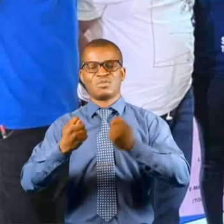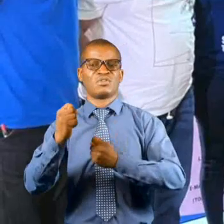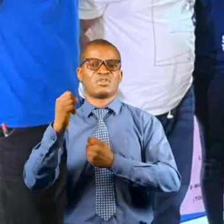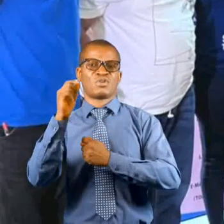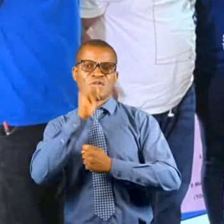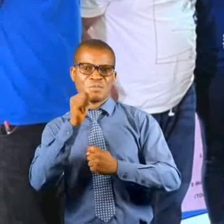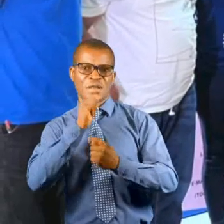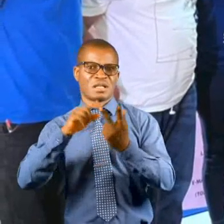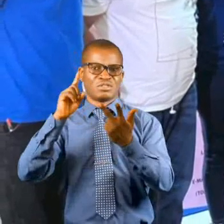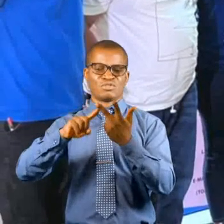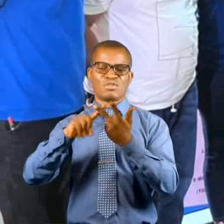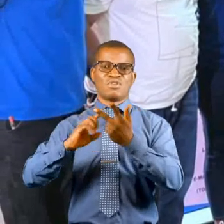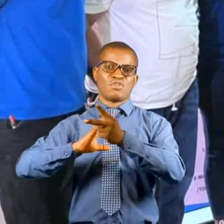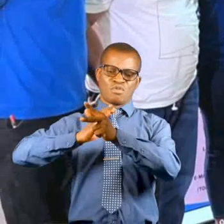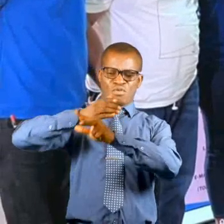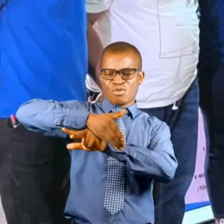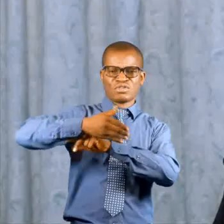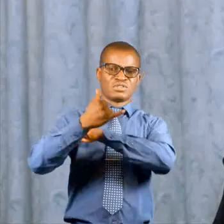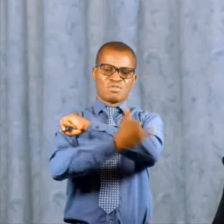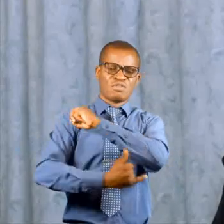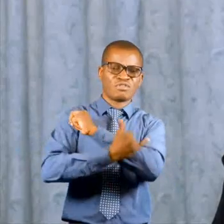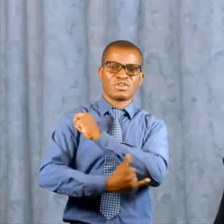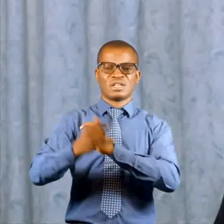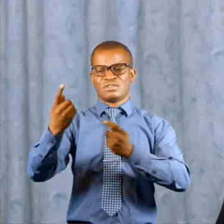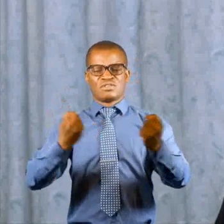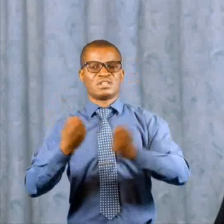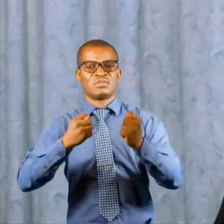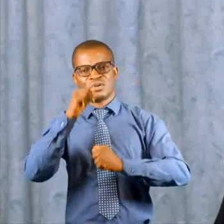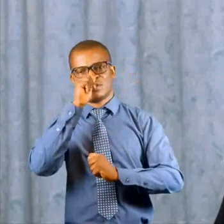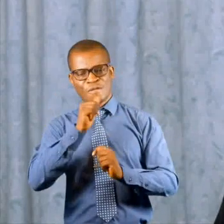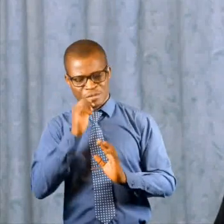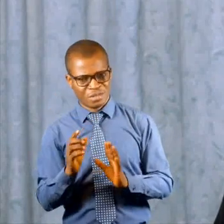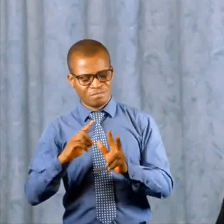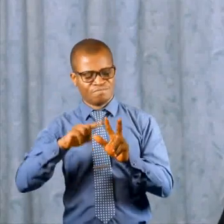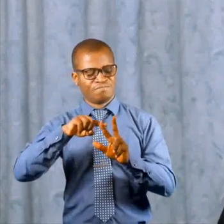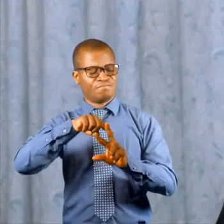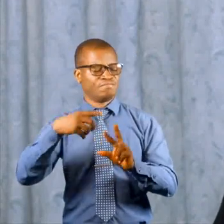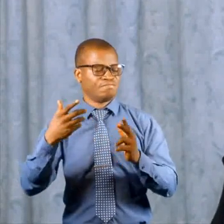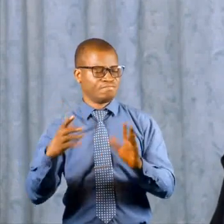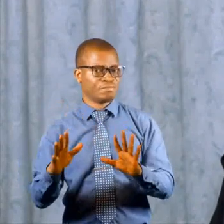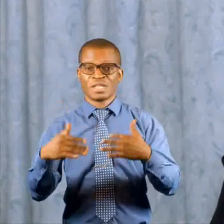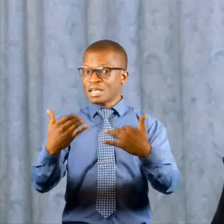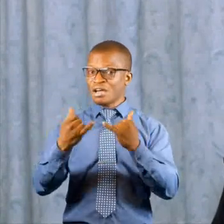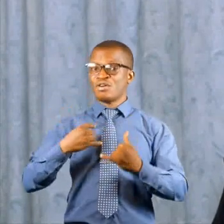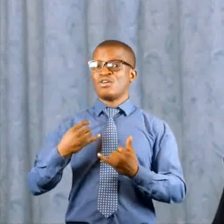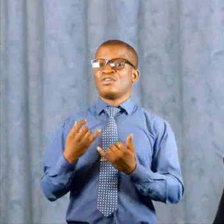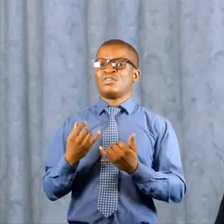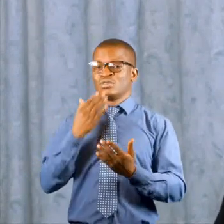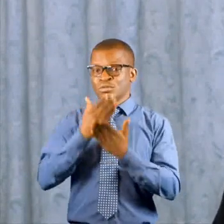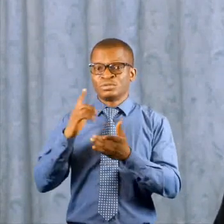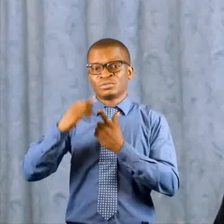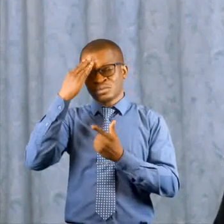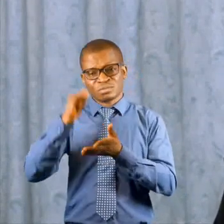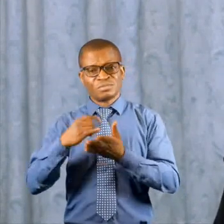the Cross Country Transport Company. And right now it's instructive to know that we